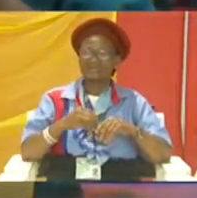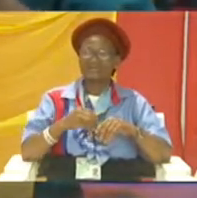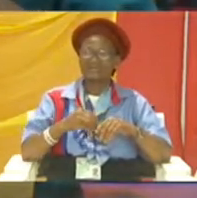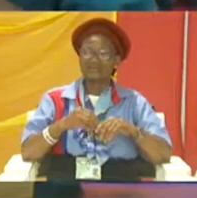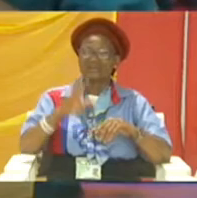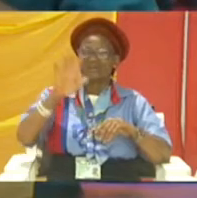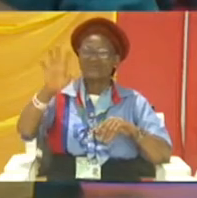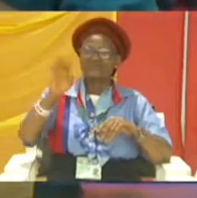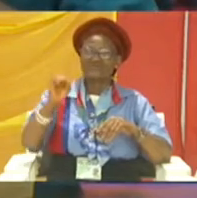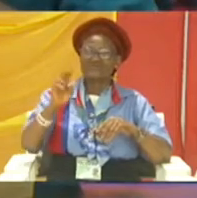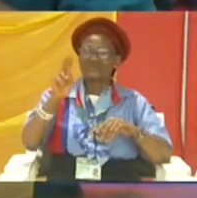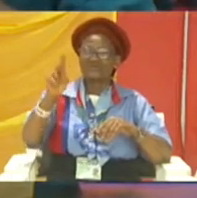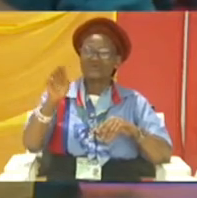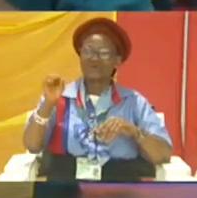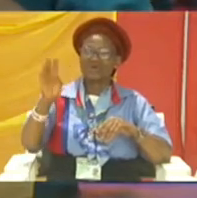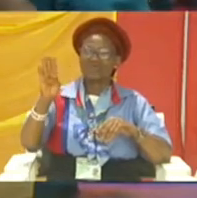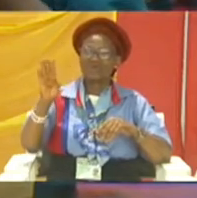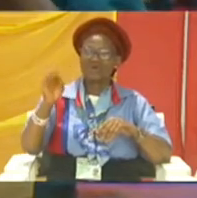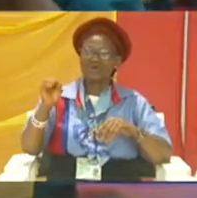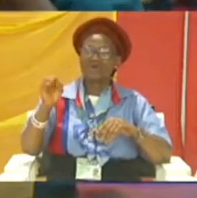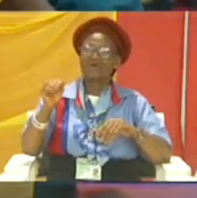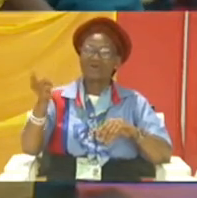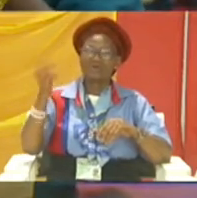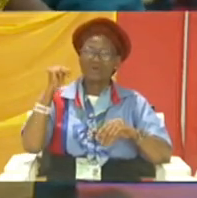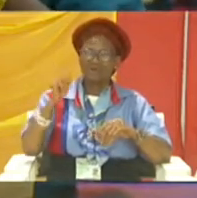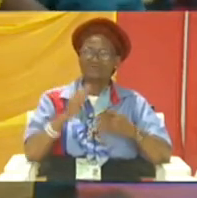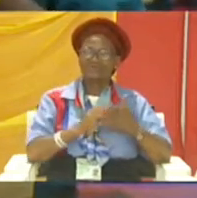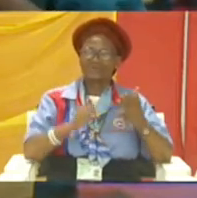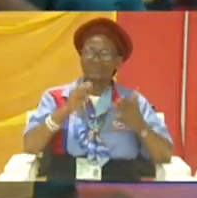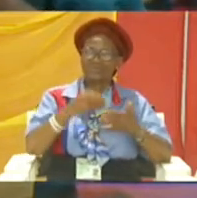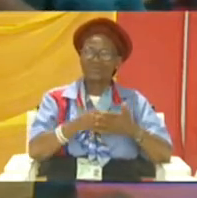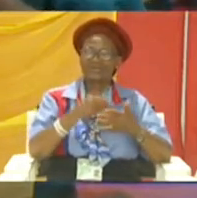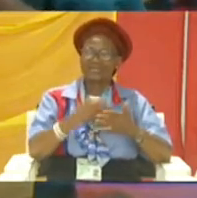50 kobo was some money in those days.